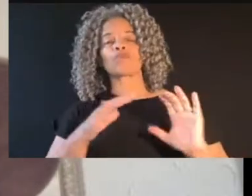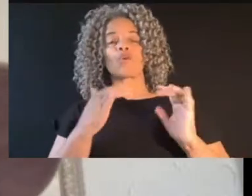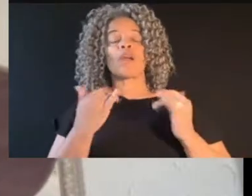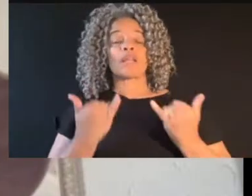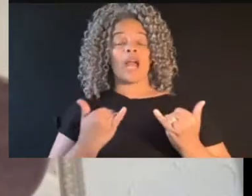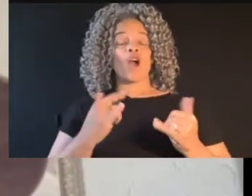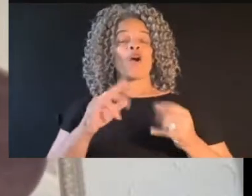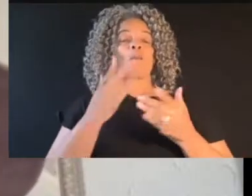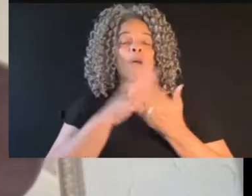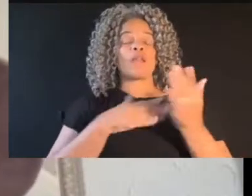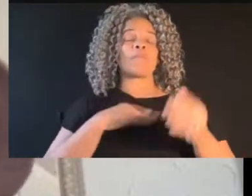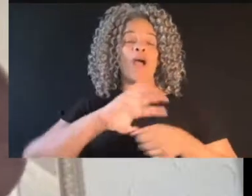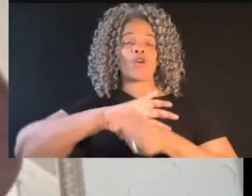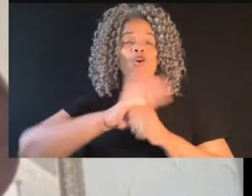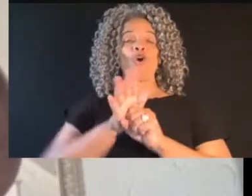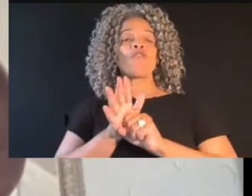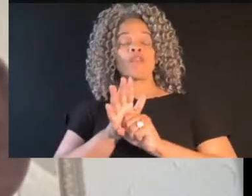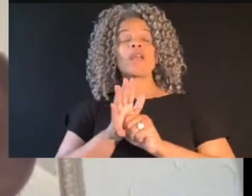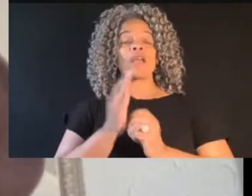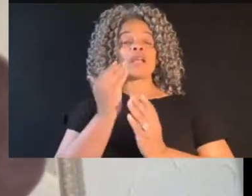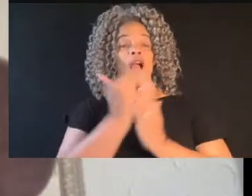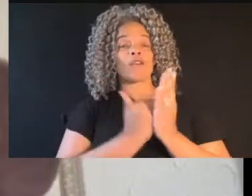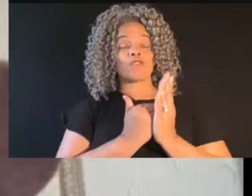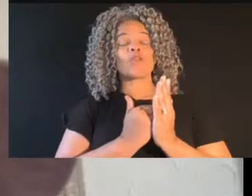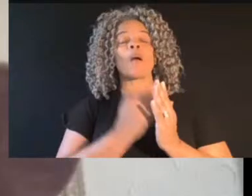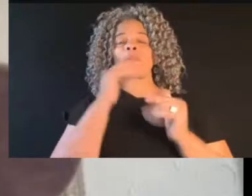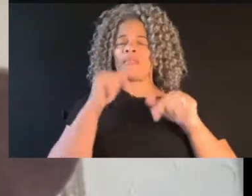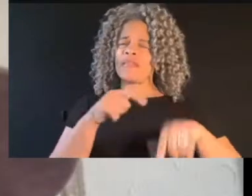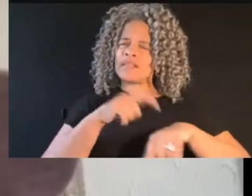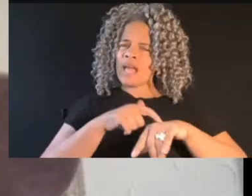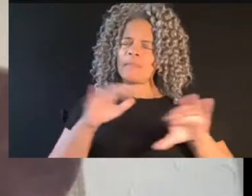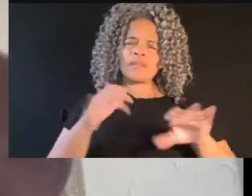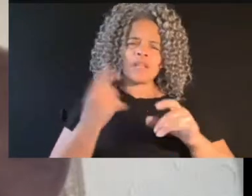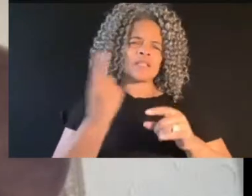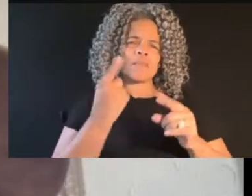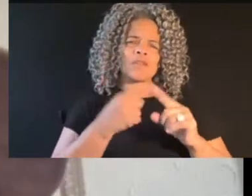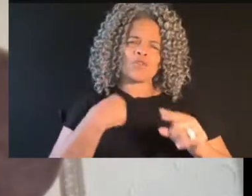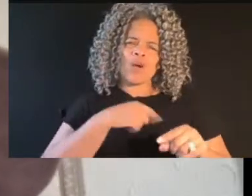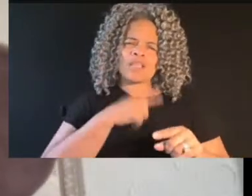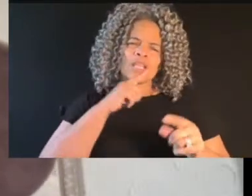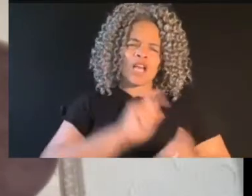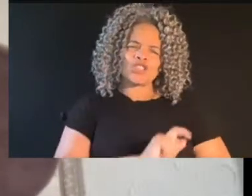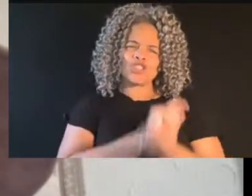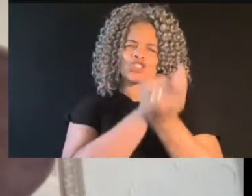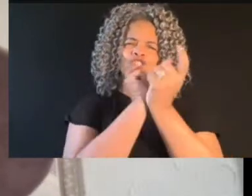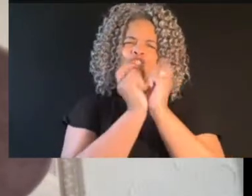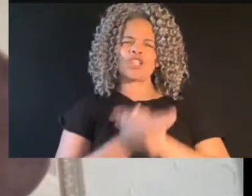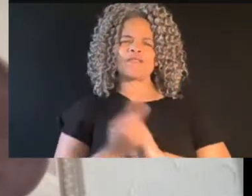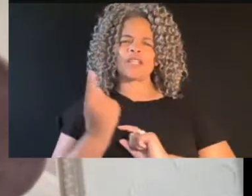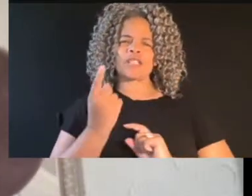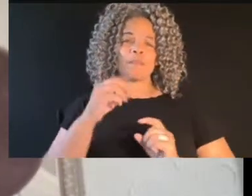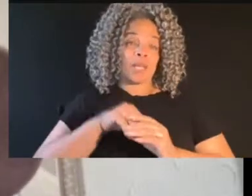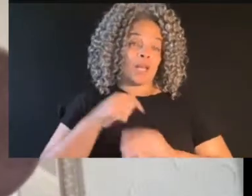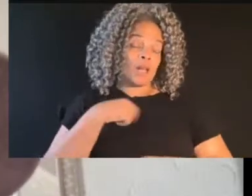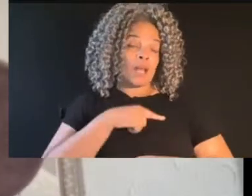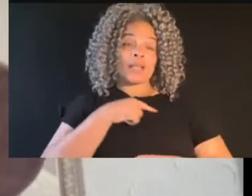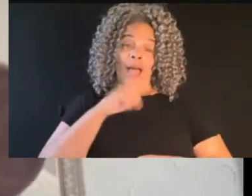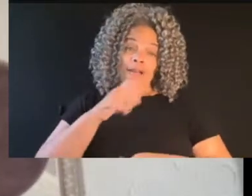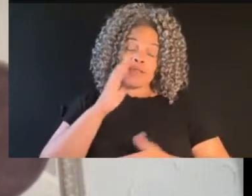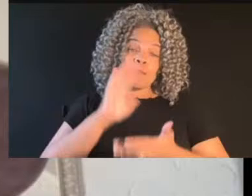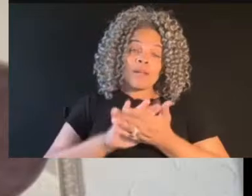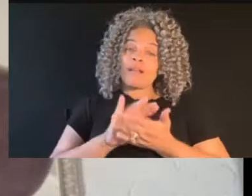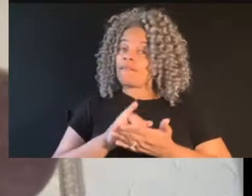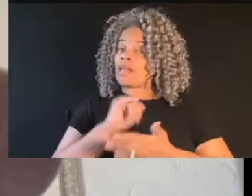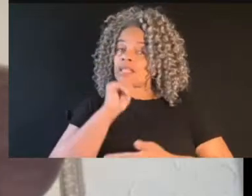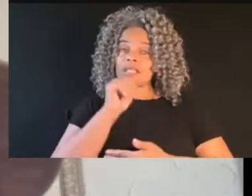chronicles. Because this time has done something to us. It has shifted something in us. And I have to believe that that's